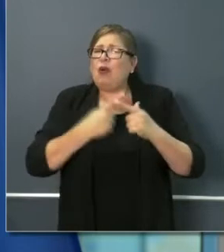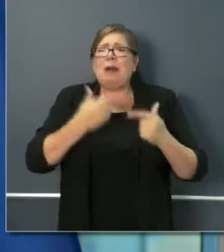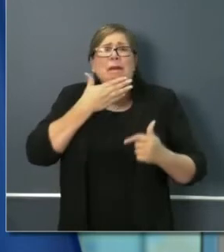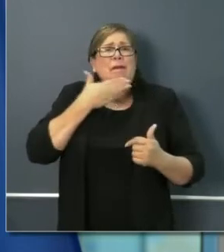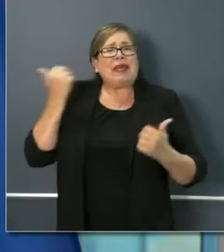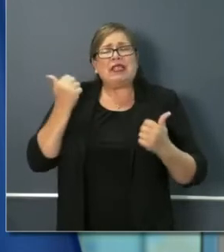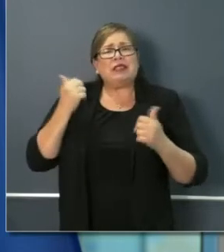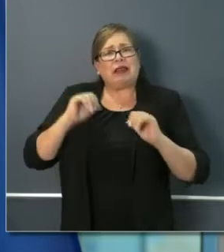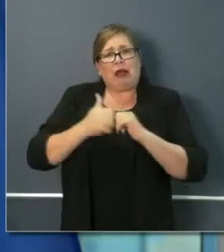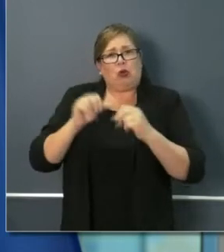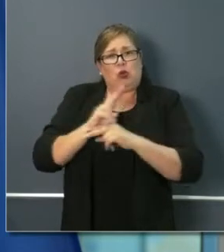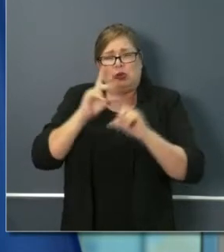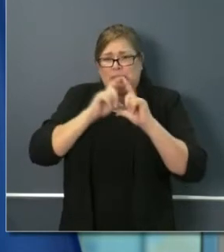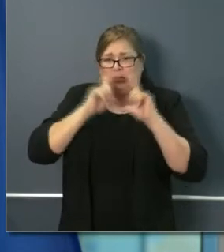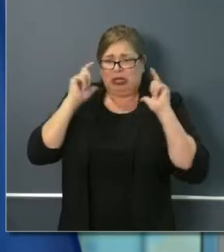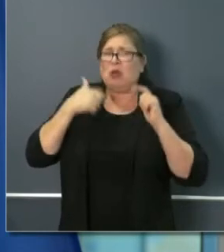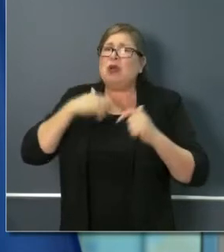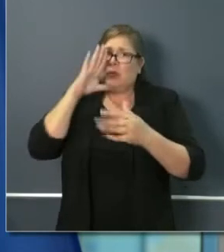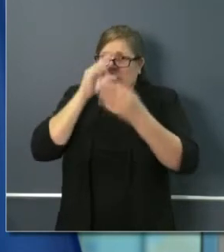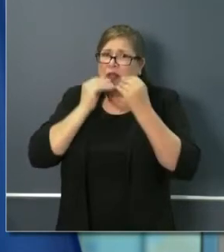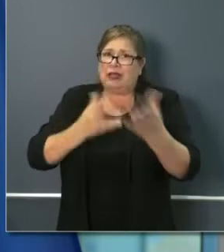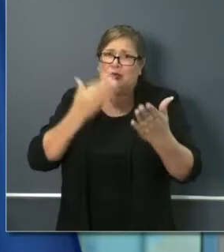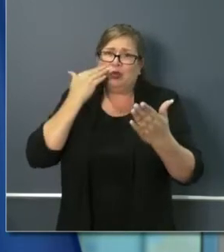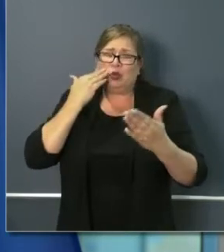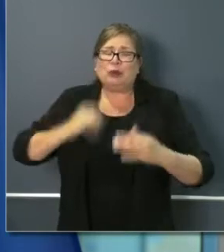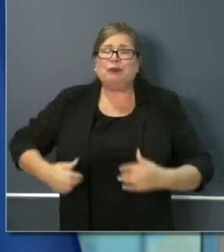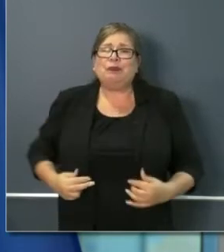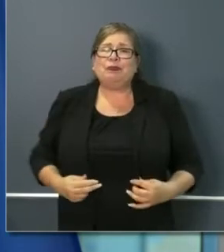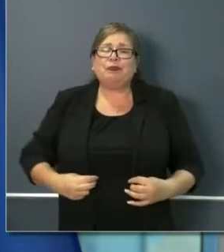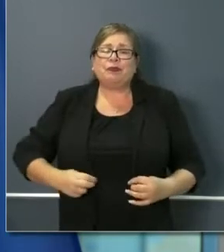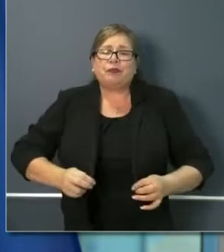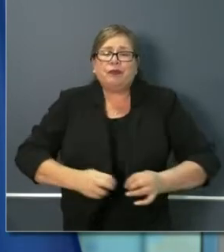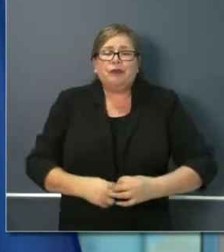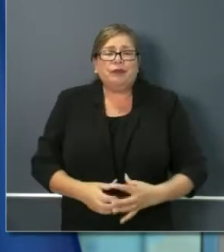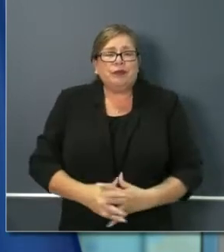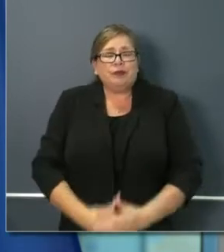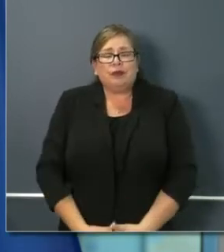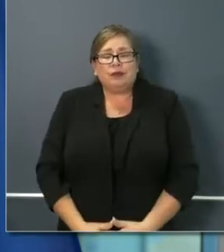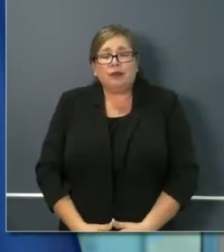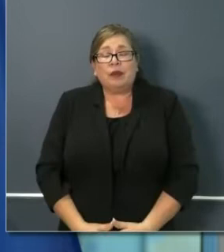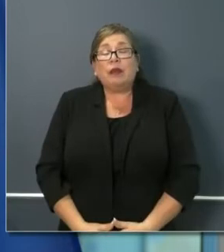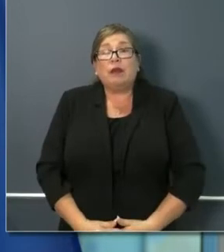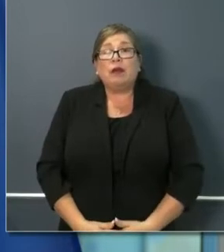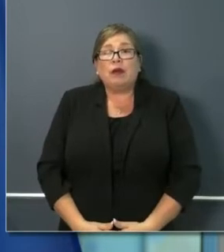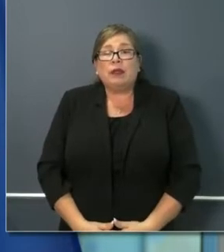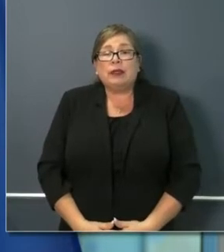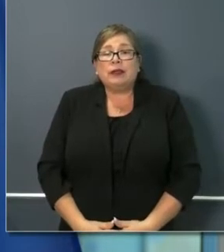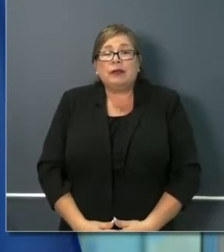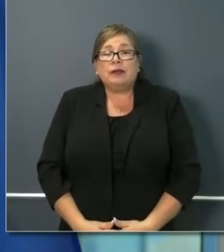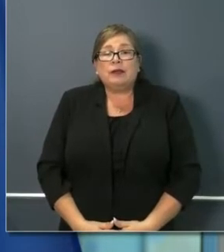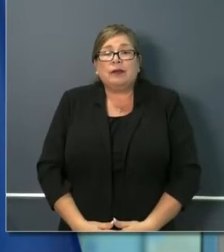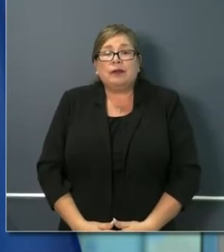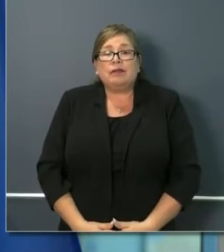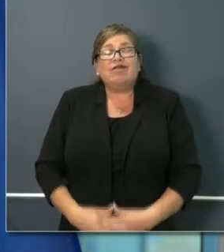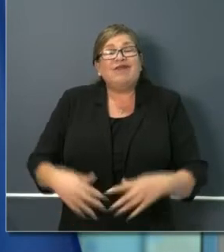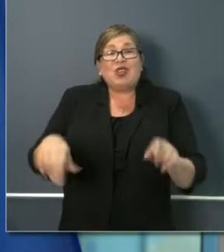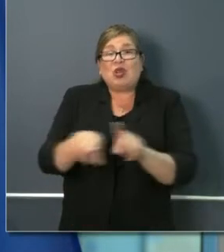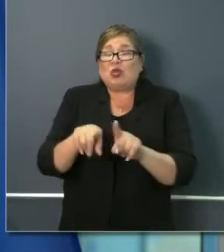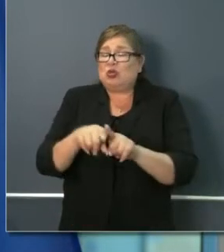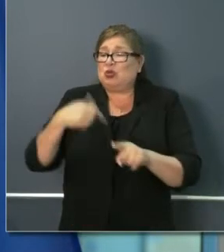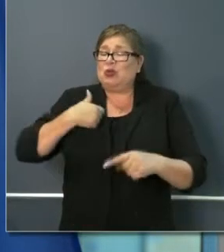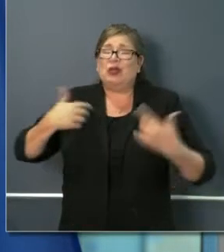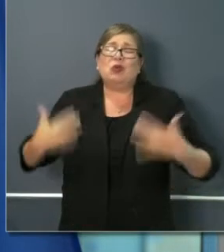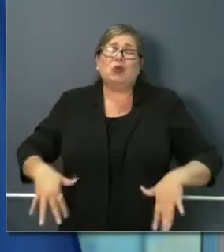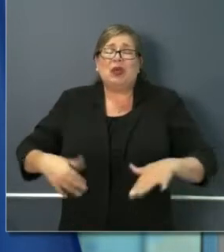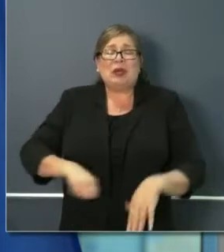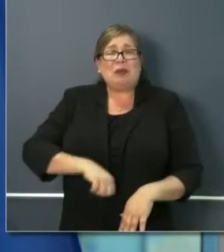more prescriptive guidelines in that space. We also are very proud here in California. We had incredible